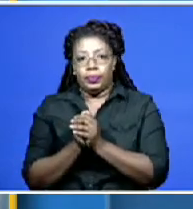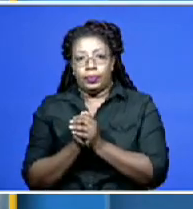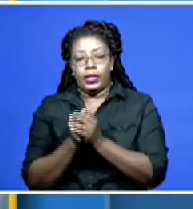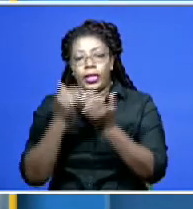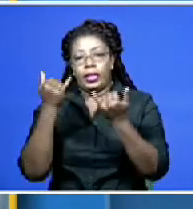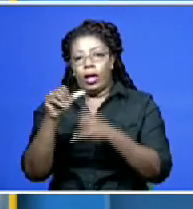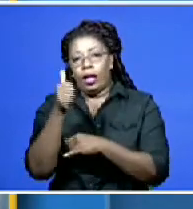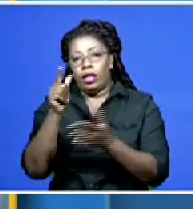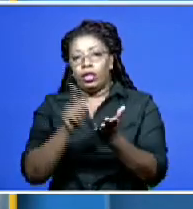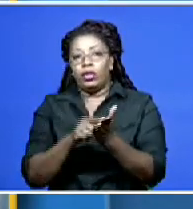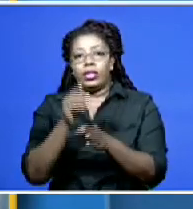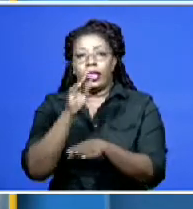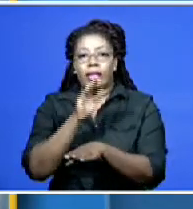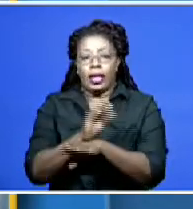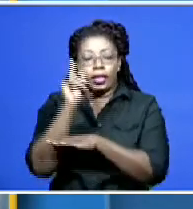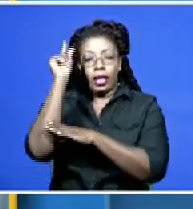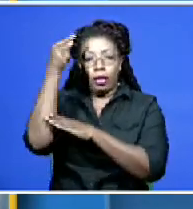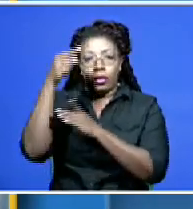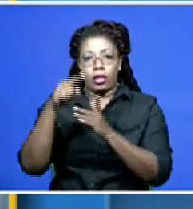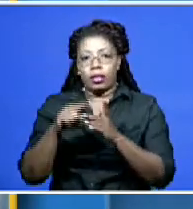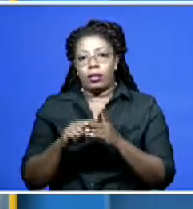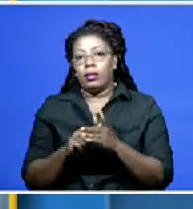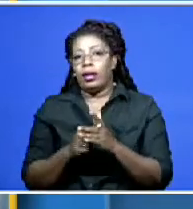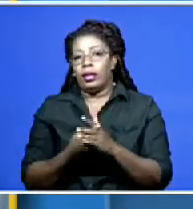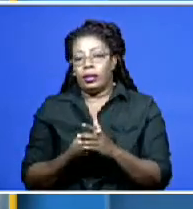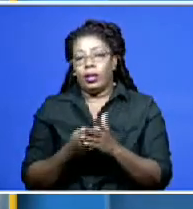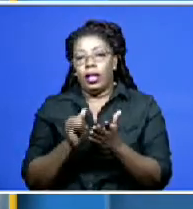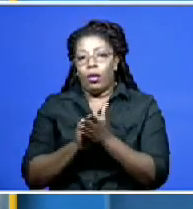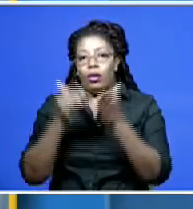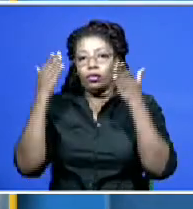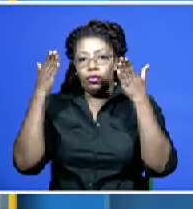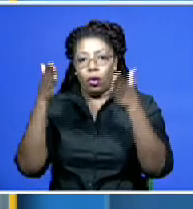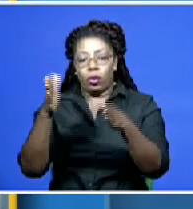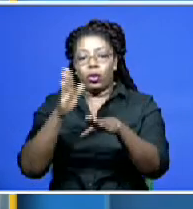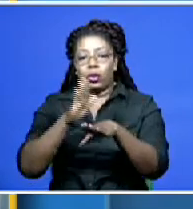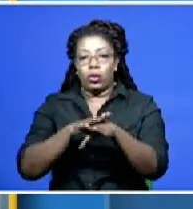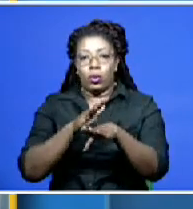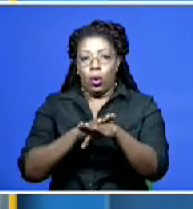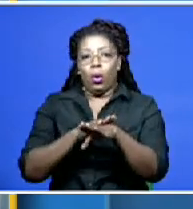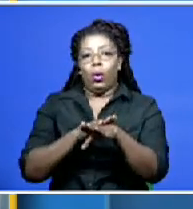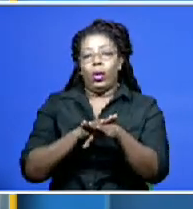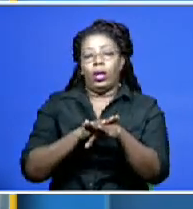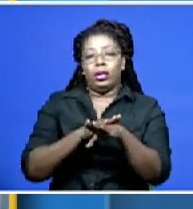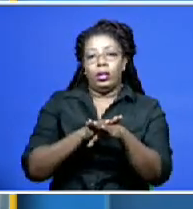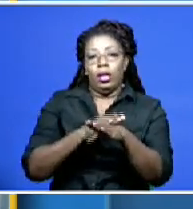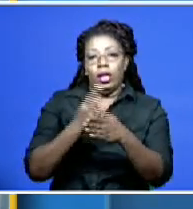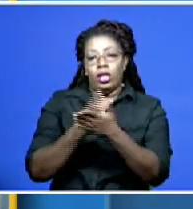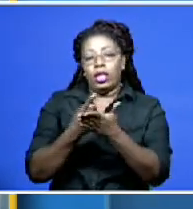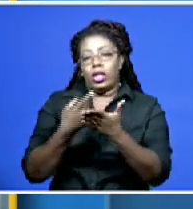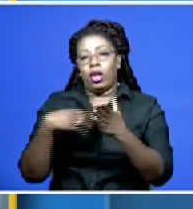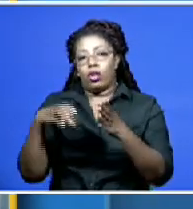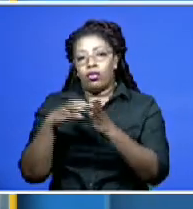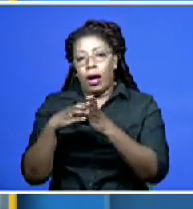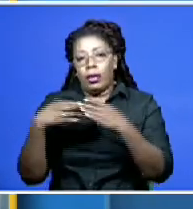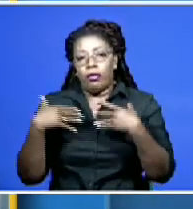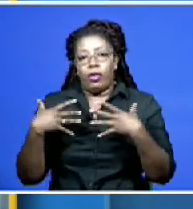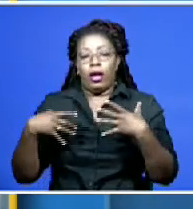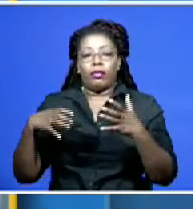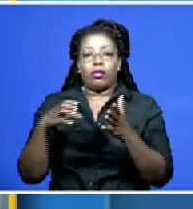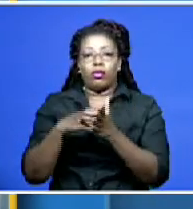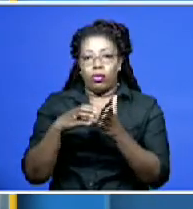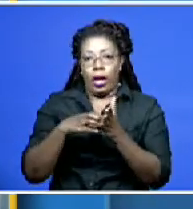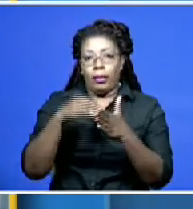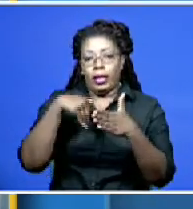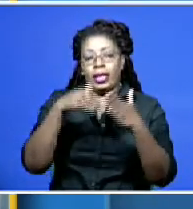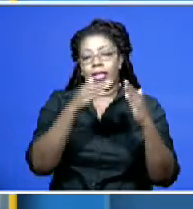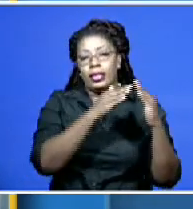Now on to other news tonight. The government launching an initiative that will focus on addressing crime and the fear of crime in inner city communities. Fern